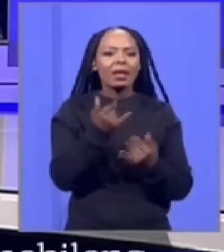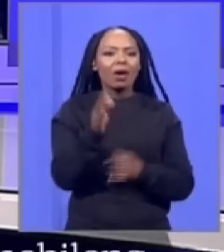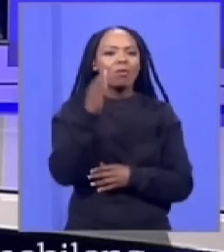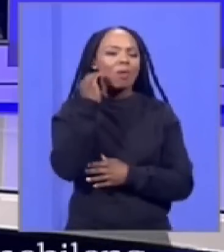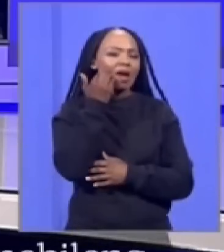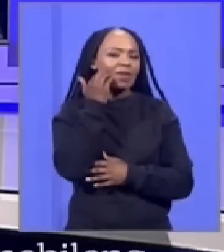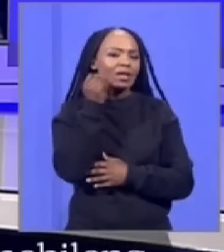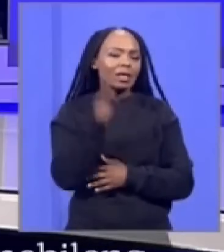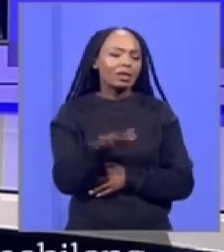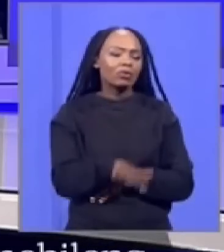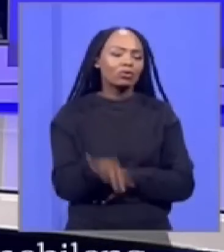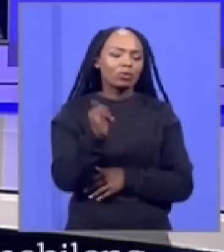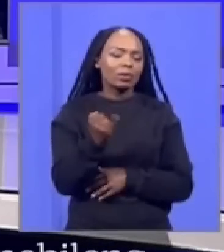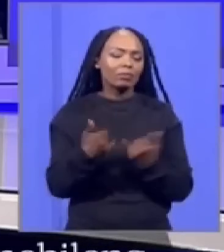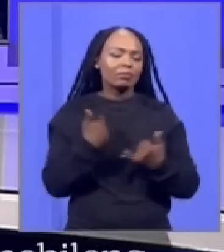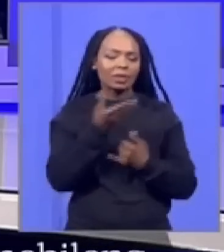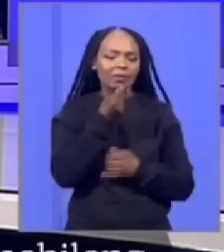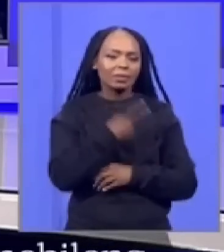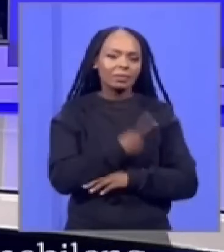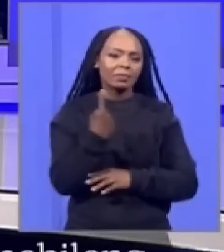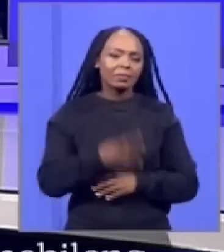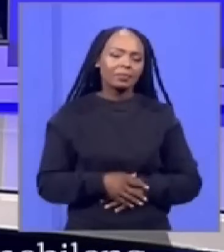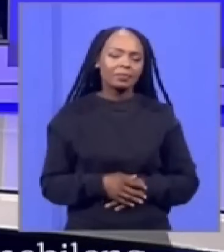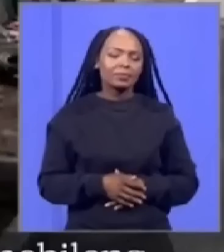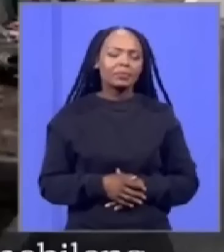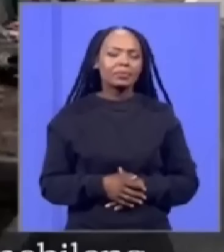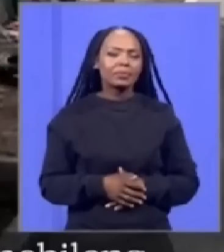keteka letsatsi la kajeno la Christmas.